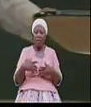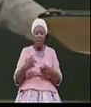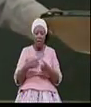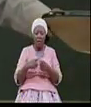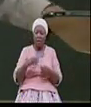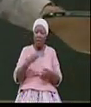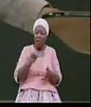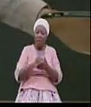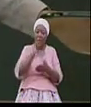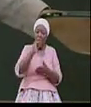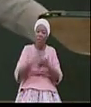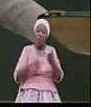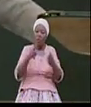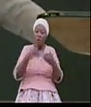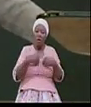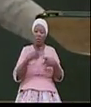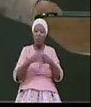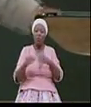deal with.